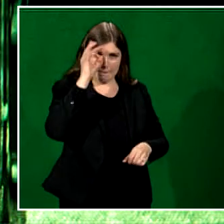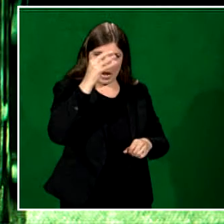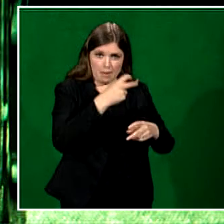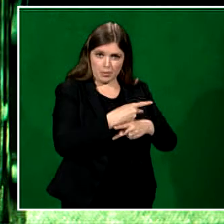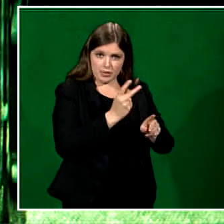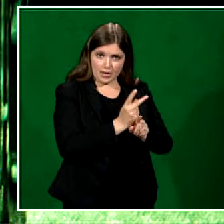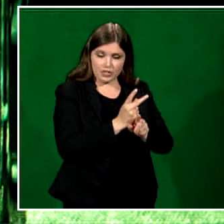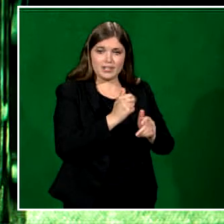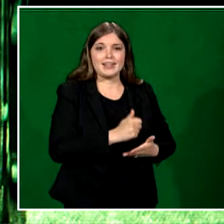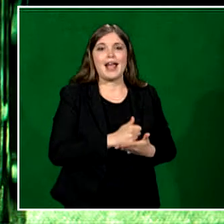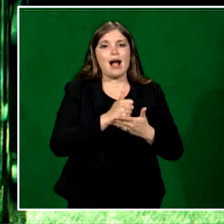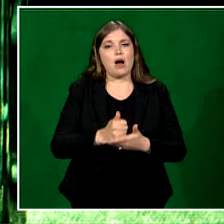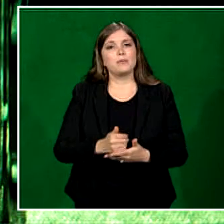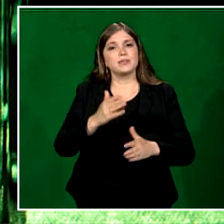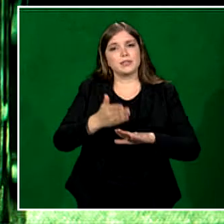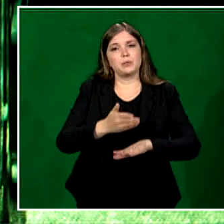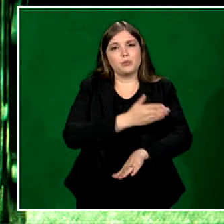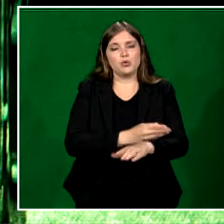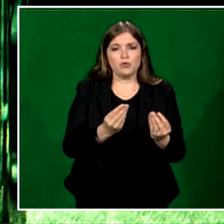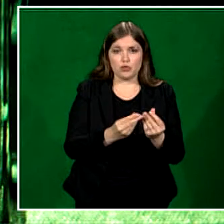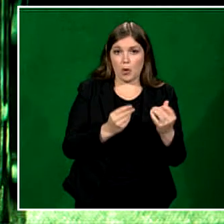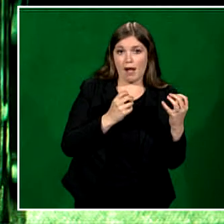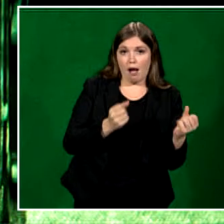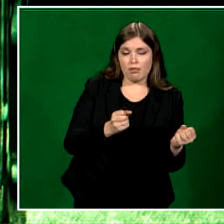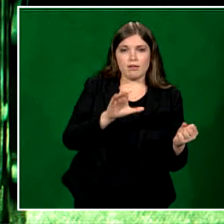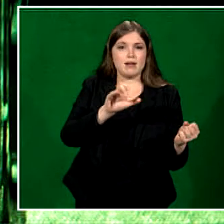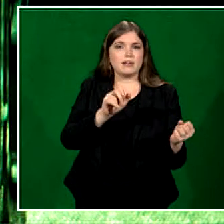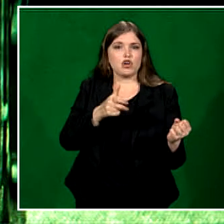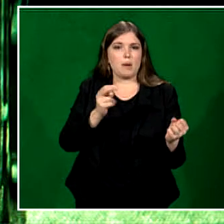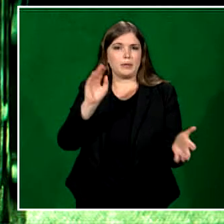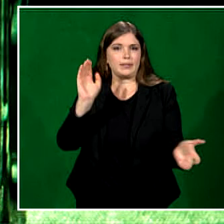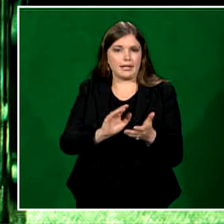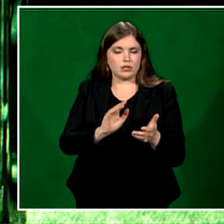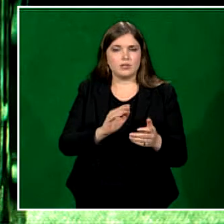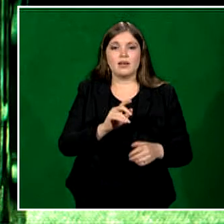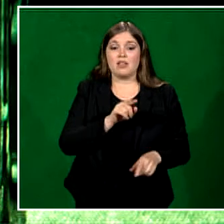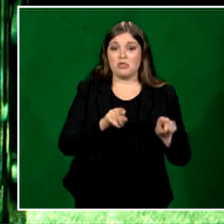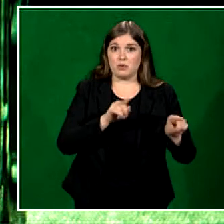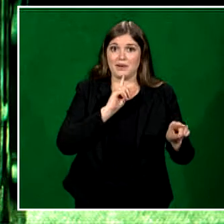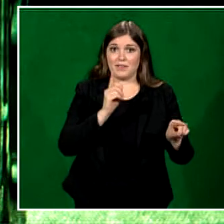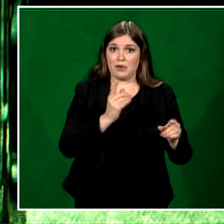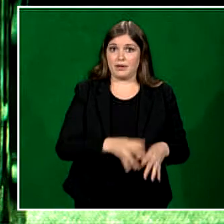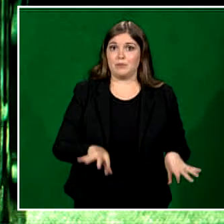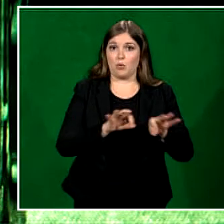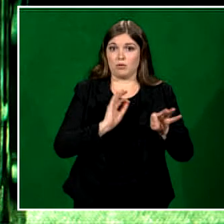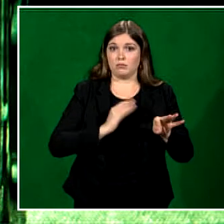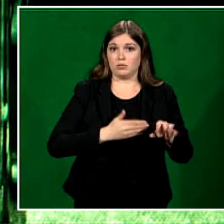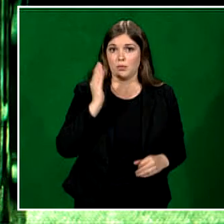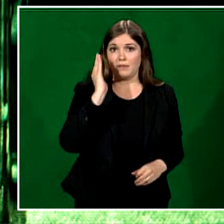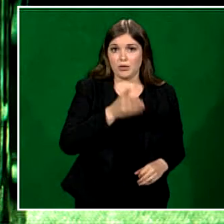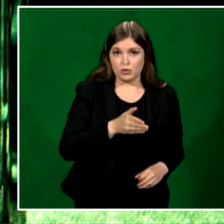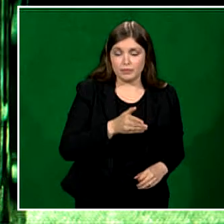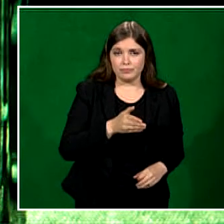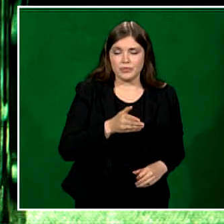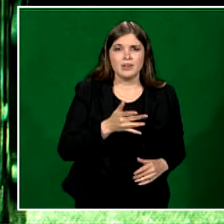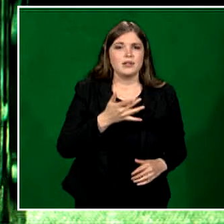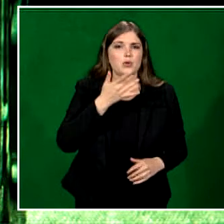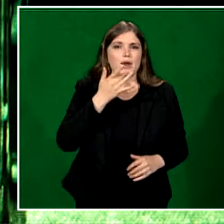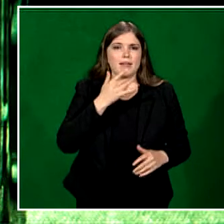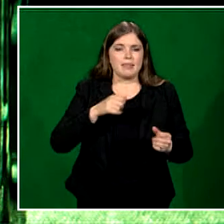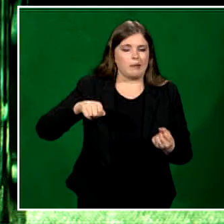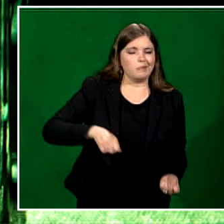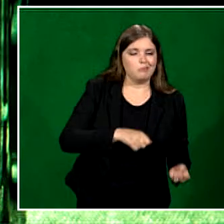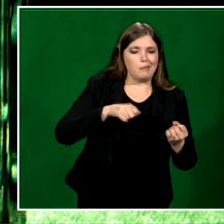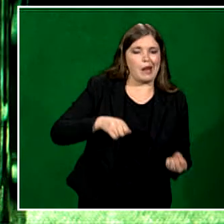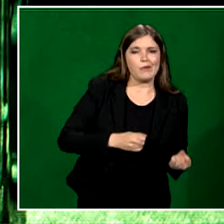improve soil health and carbon retention. So these are two things that are critically important to our future. So rather than burying or burning